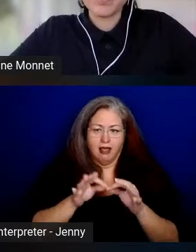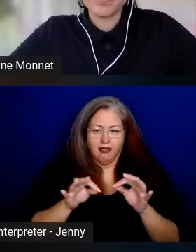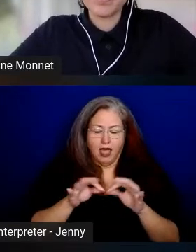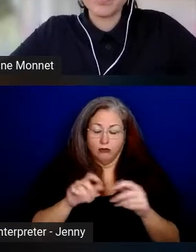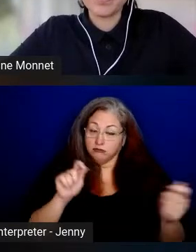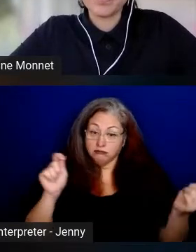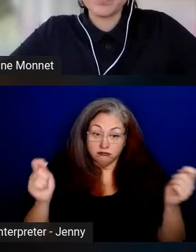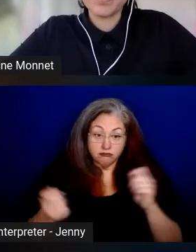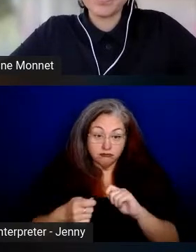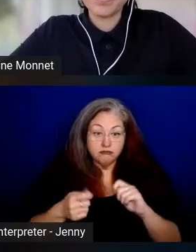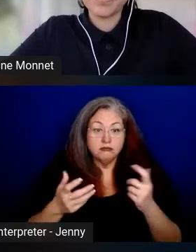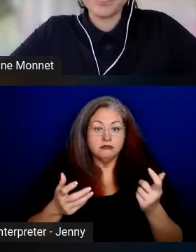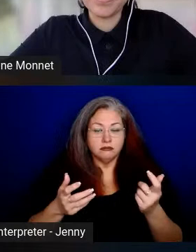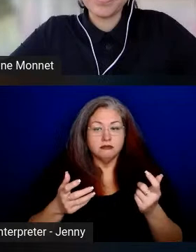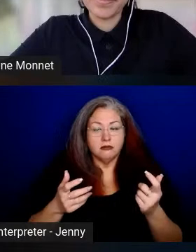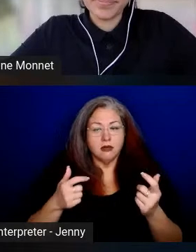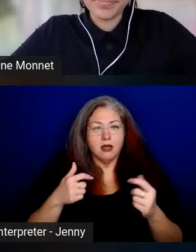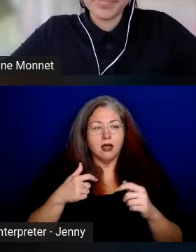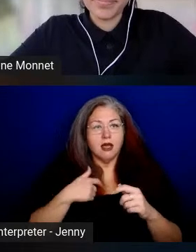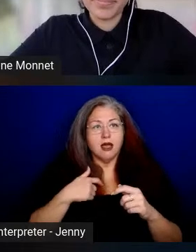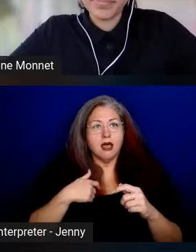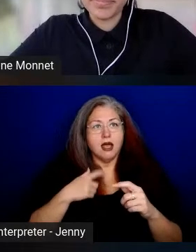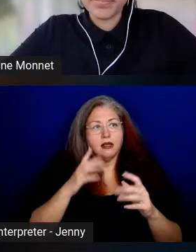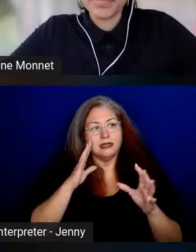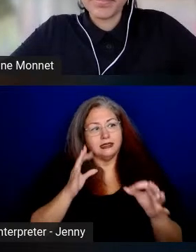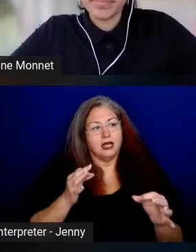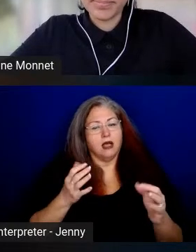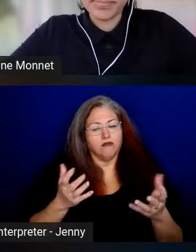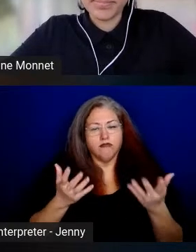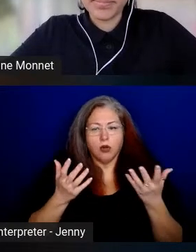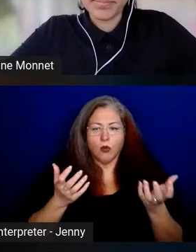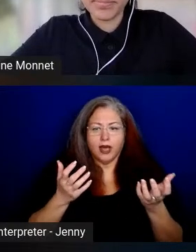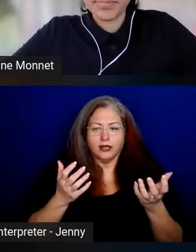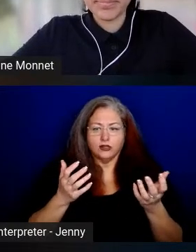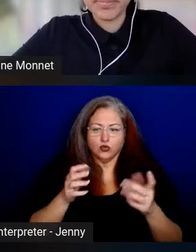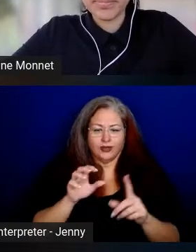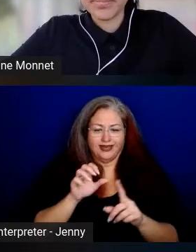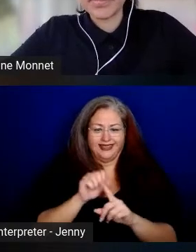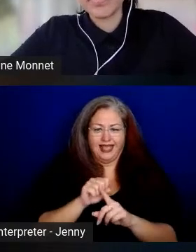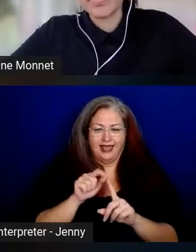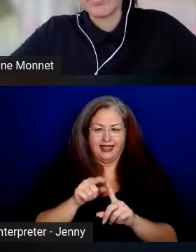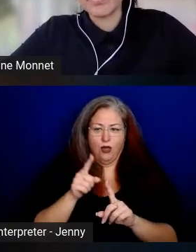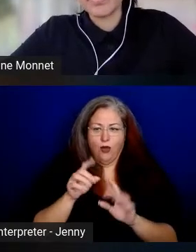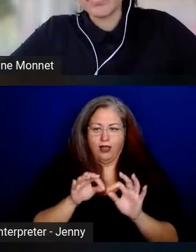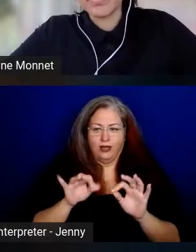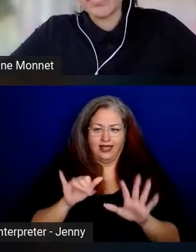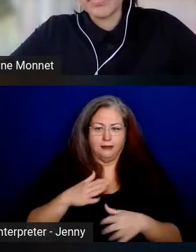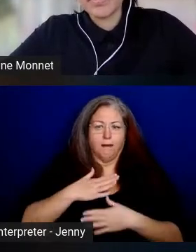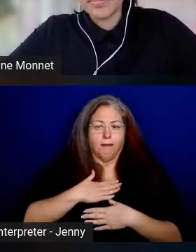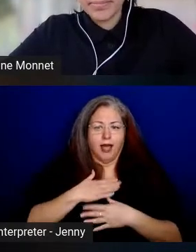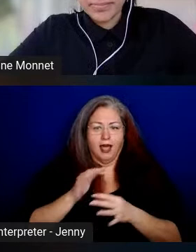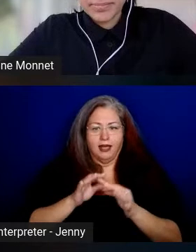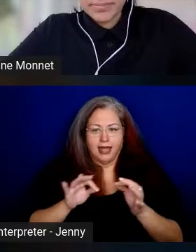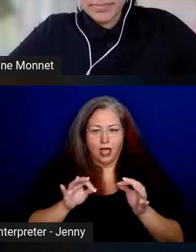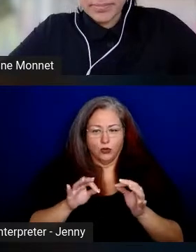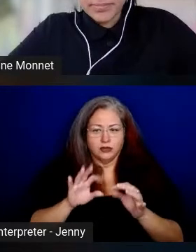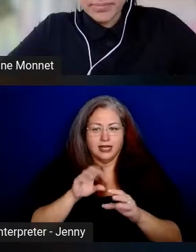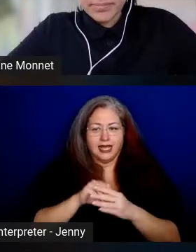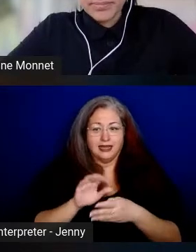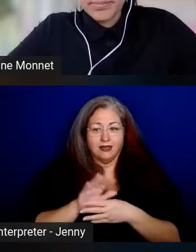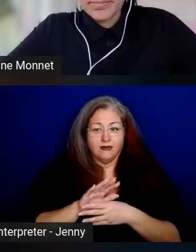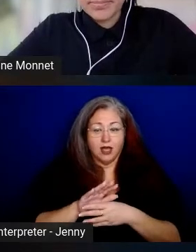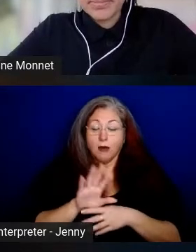I wanted to capture this language, you know, my language in the film. And it's also